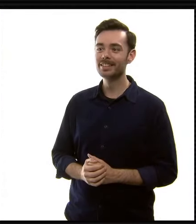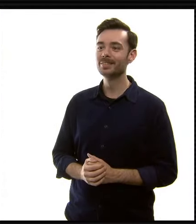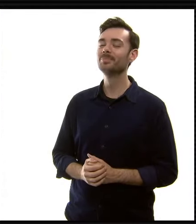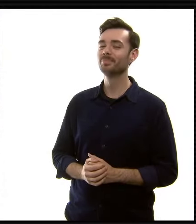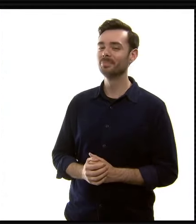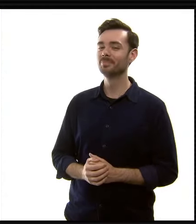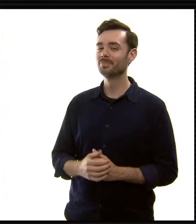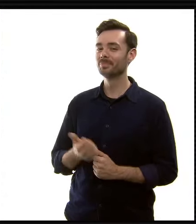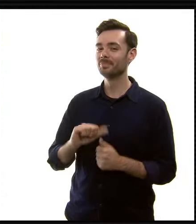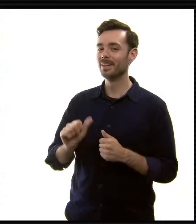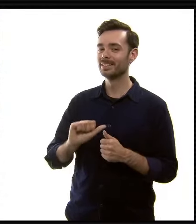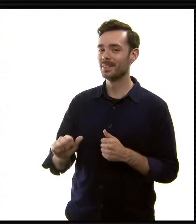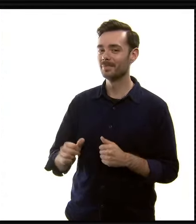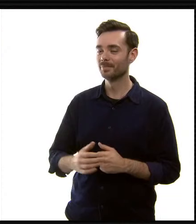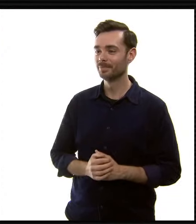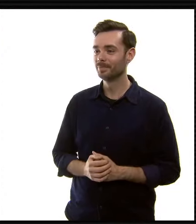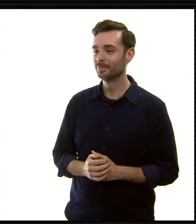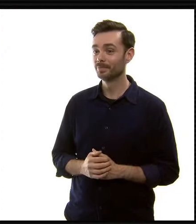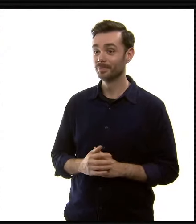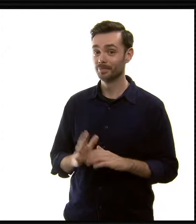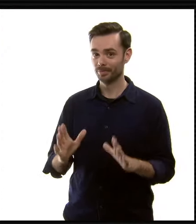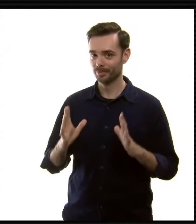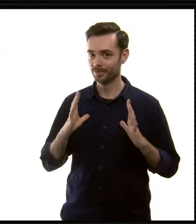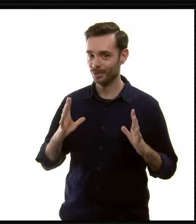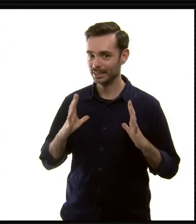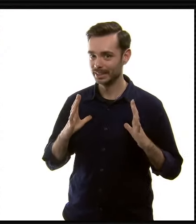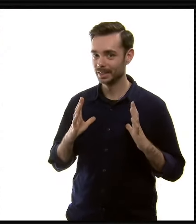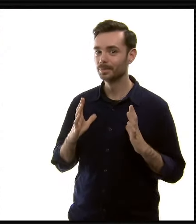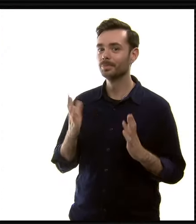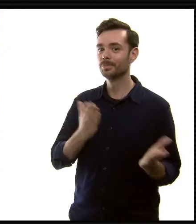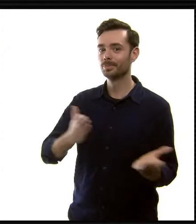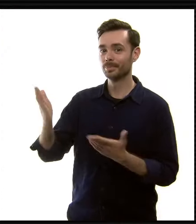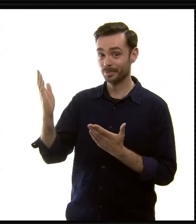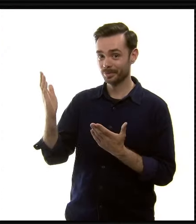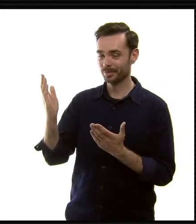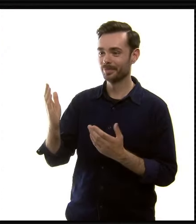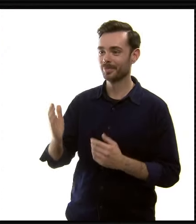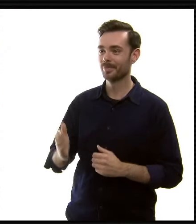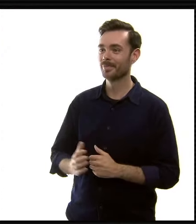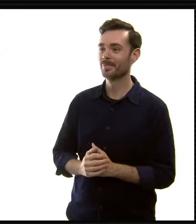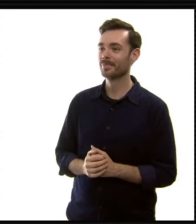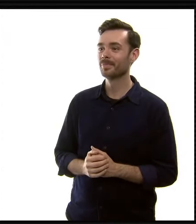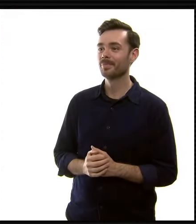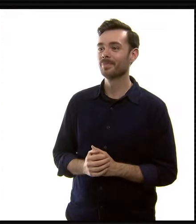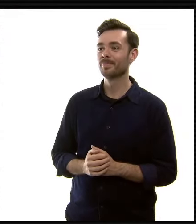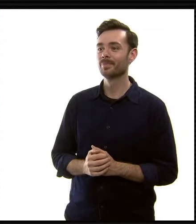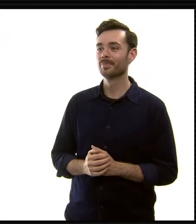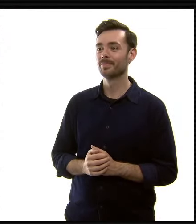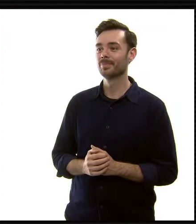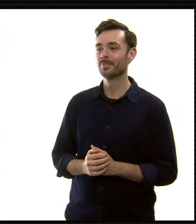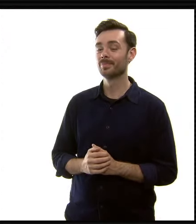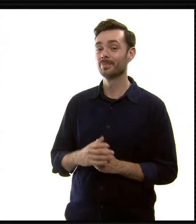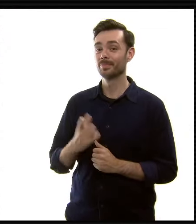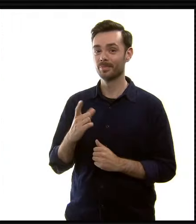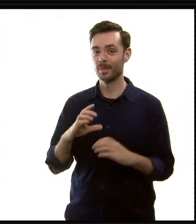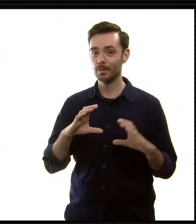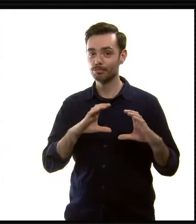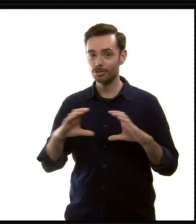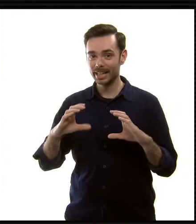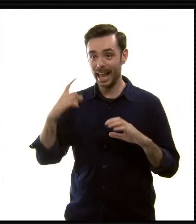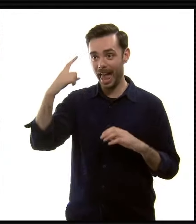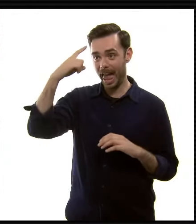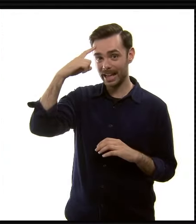That's more like it. Okay, strap yourself in. Here come the headlines. You can get ahead of the game with this new LEGO BrickHeadz character